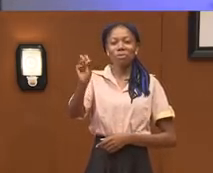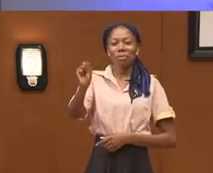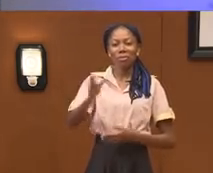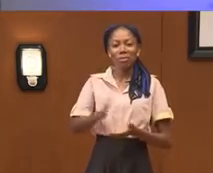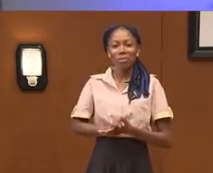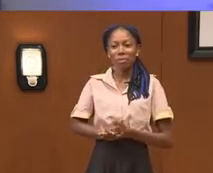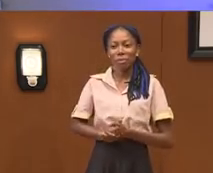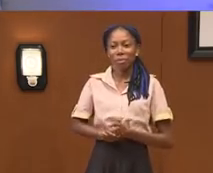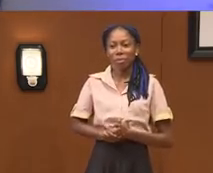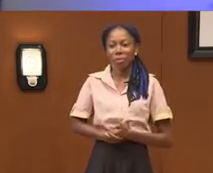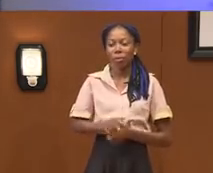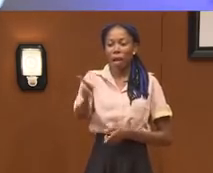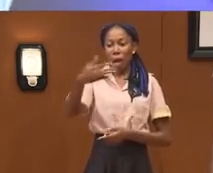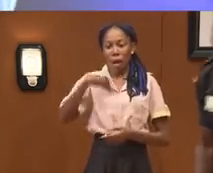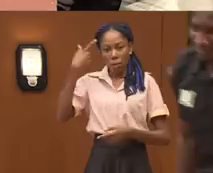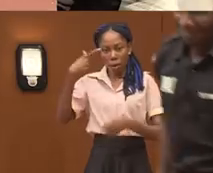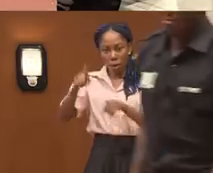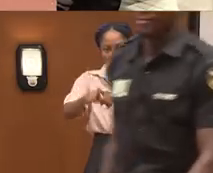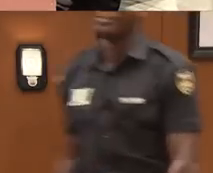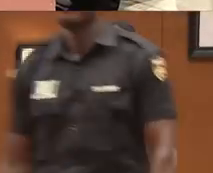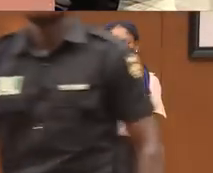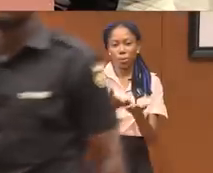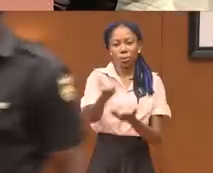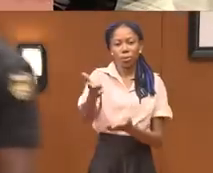the agreement, please. Let me have a look at the agreement.